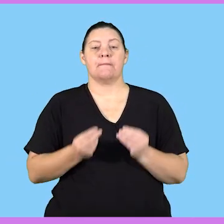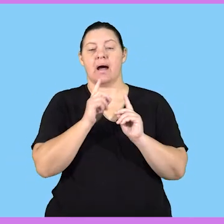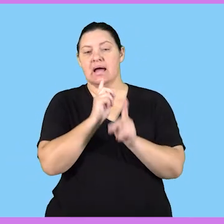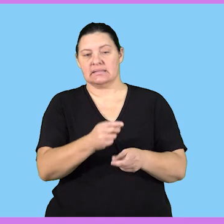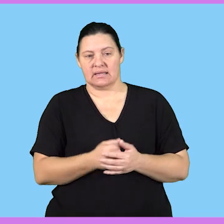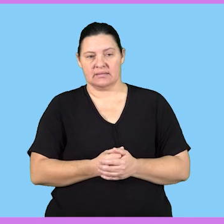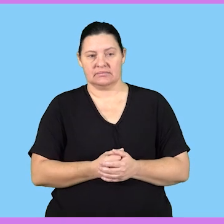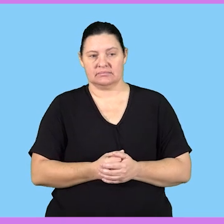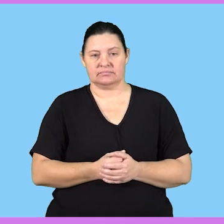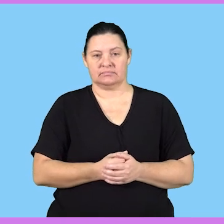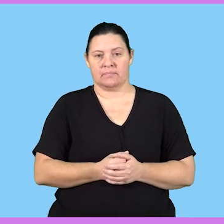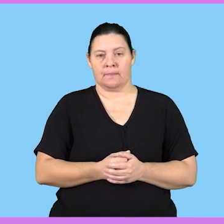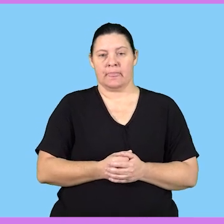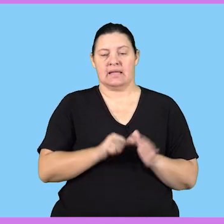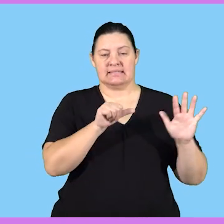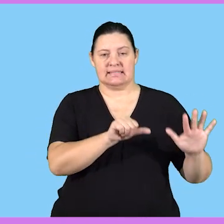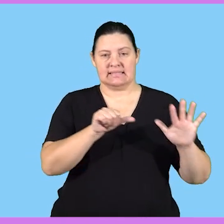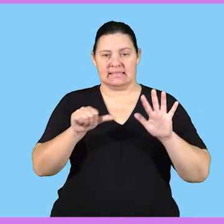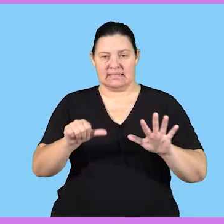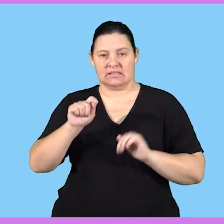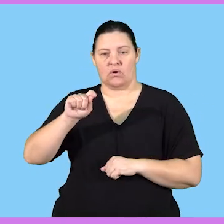1.0566, that should give us an answer of